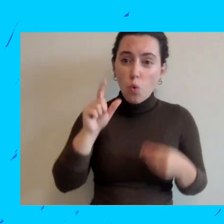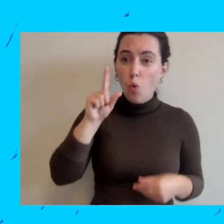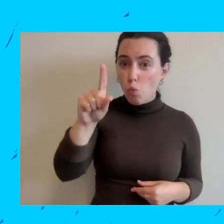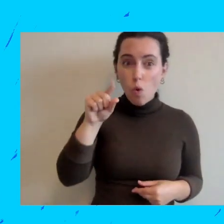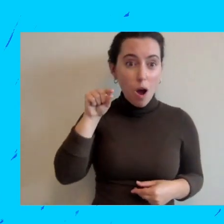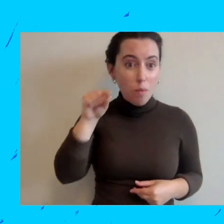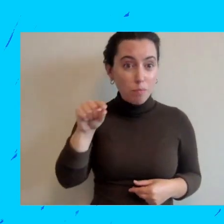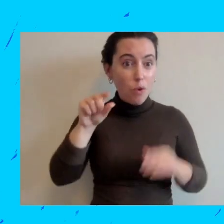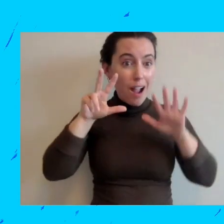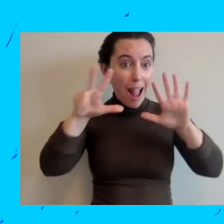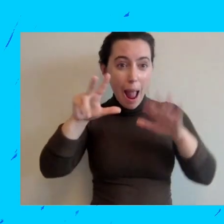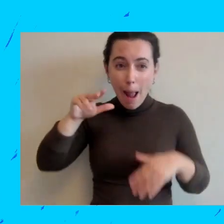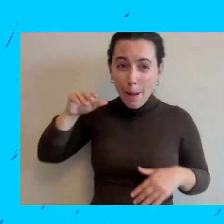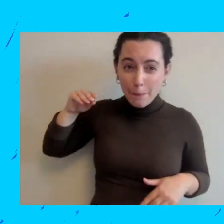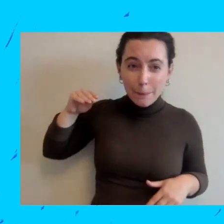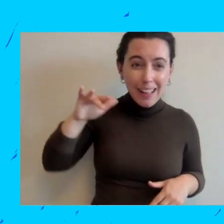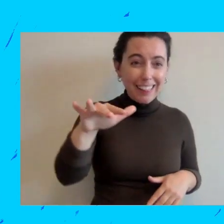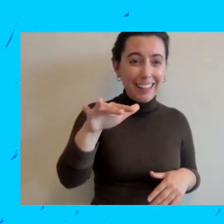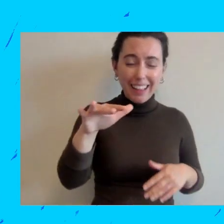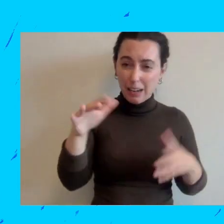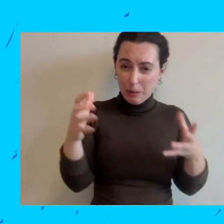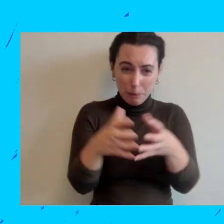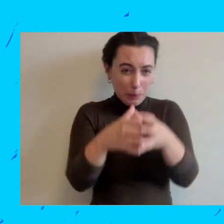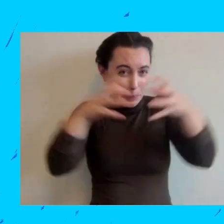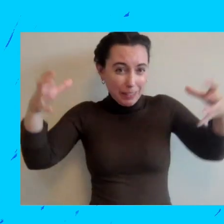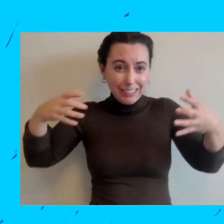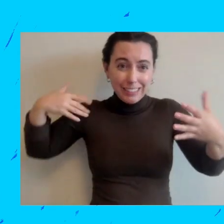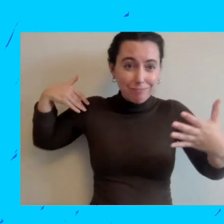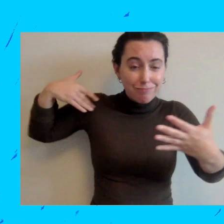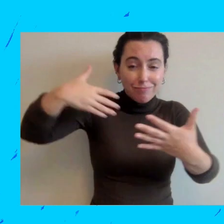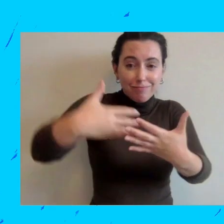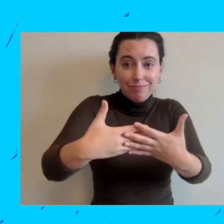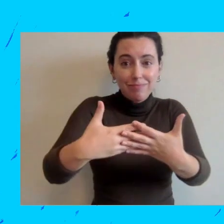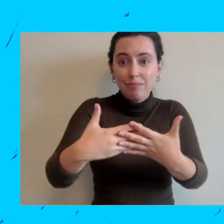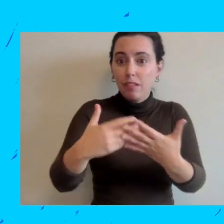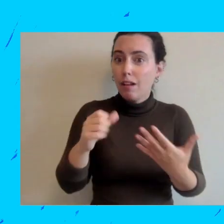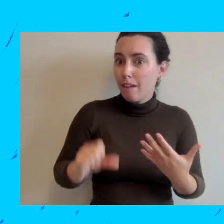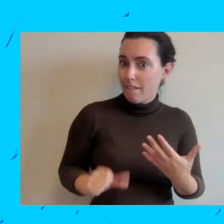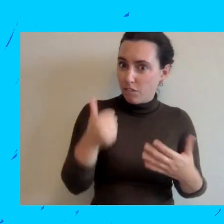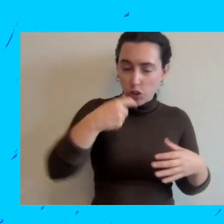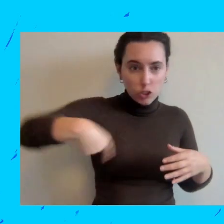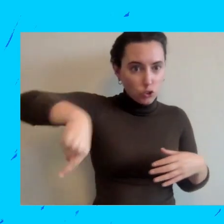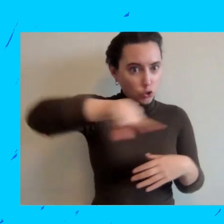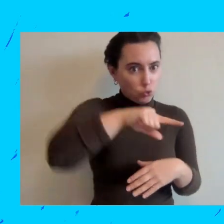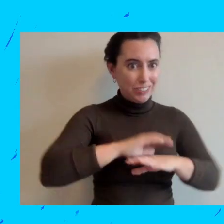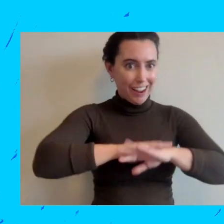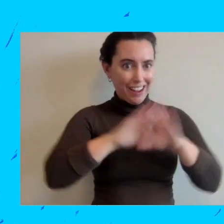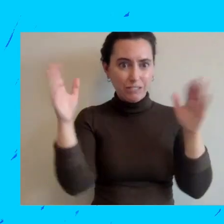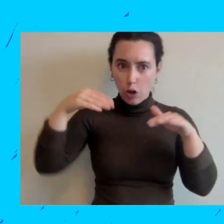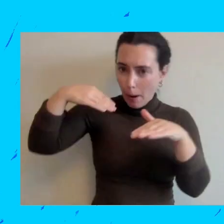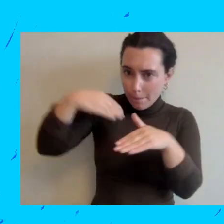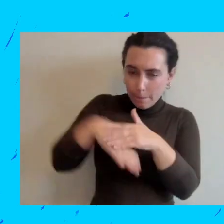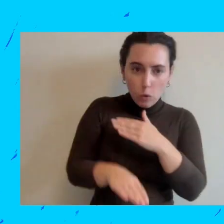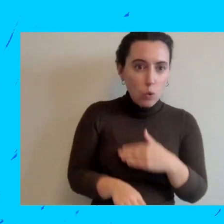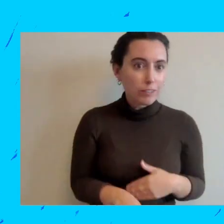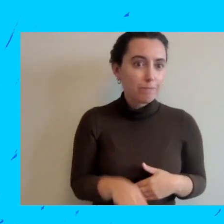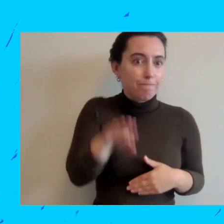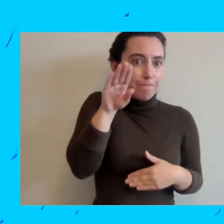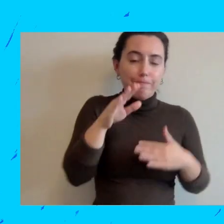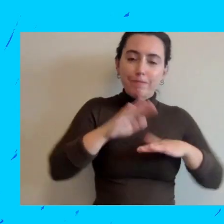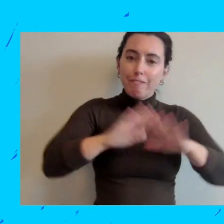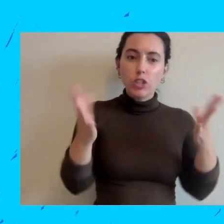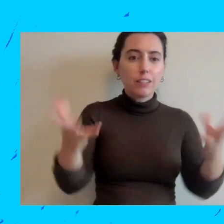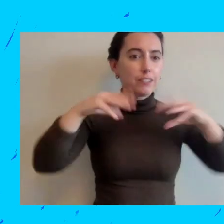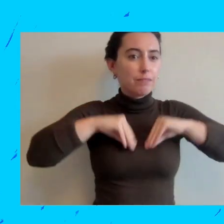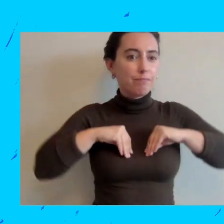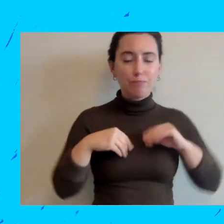the biggest in history, we are also the first generation to be digital natives. We are a generation which wants to feel passionate about the work which